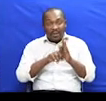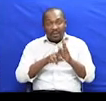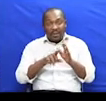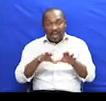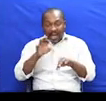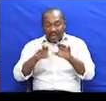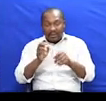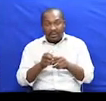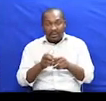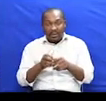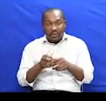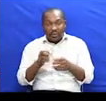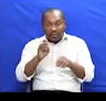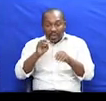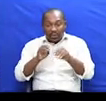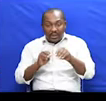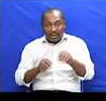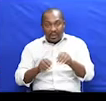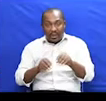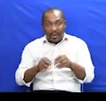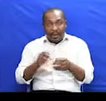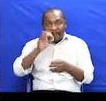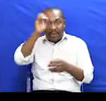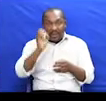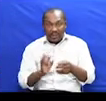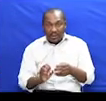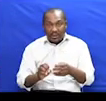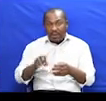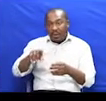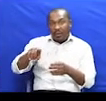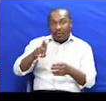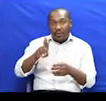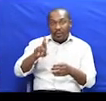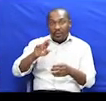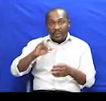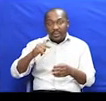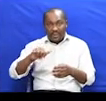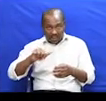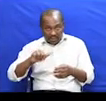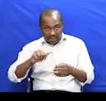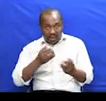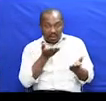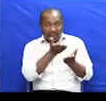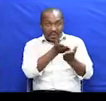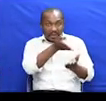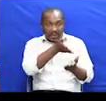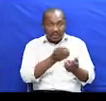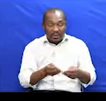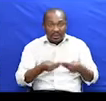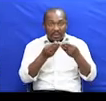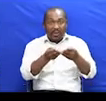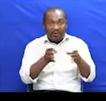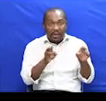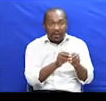percentage purity, the amount of purity present within a given compound, but also the